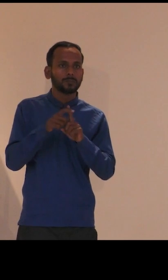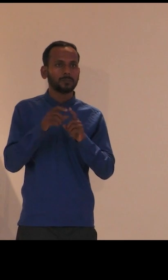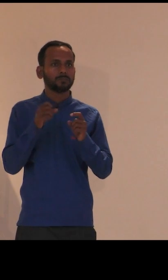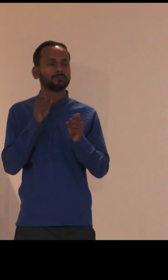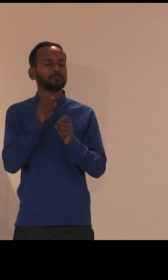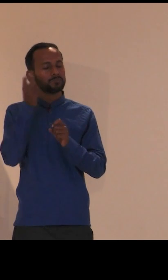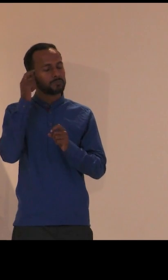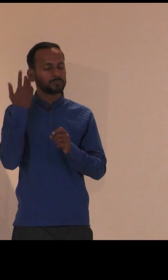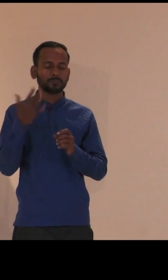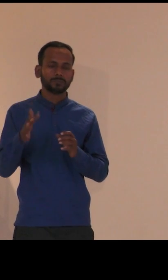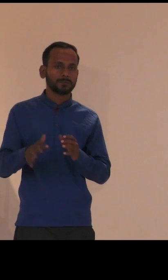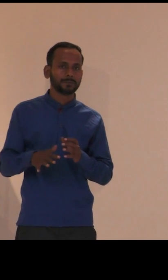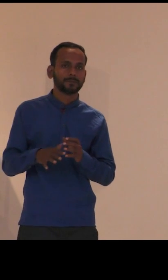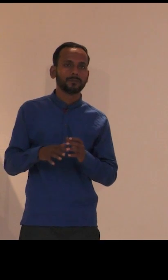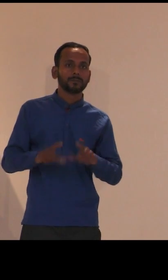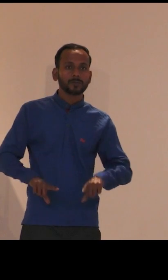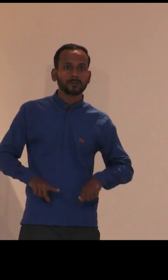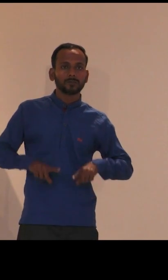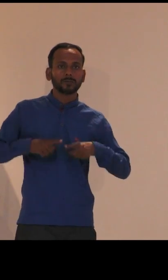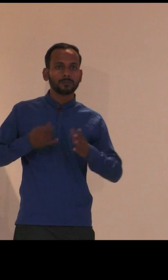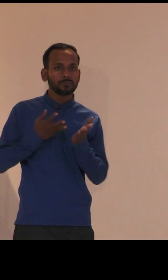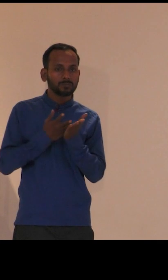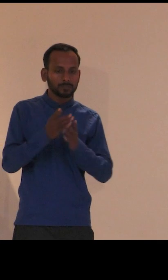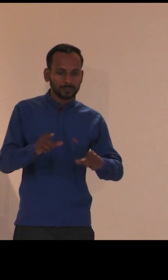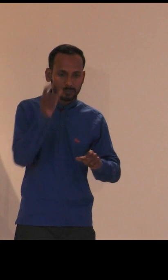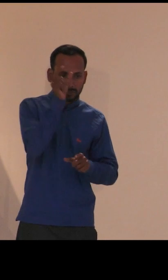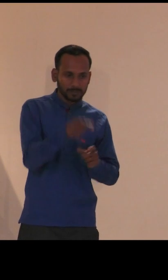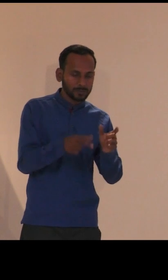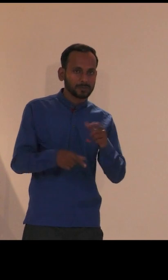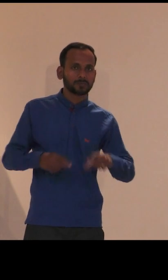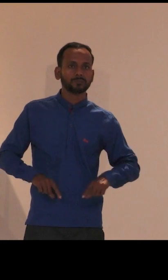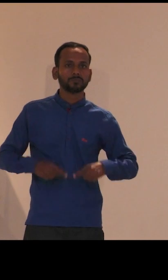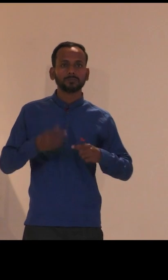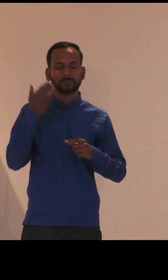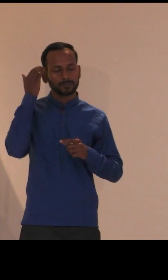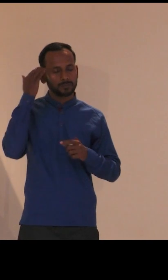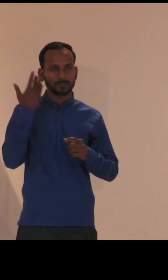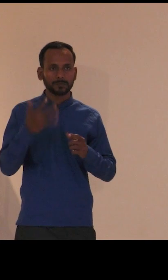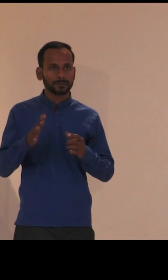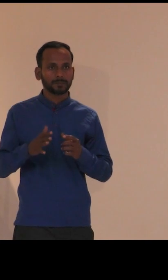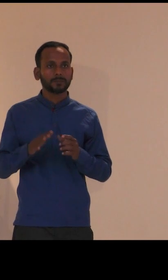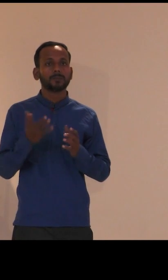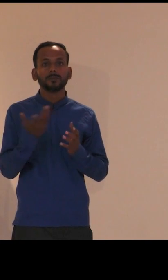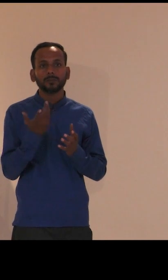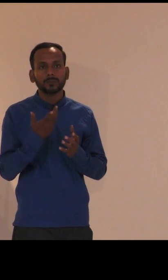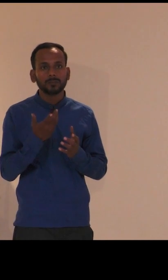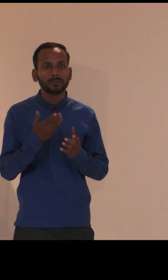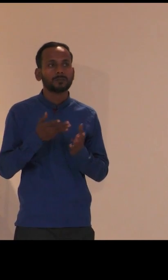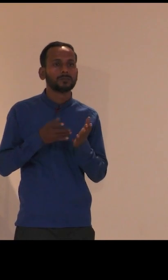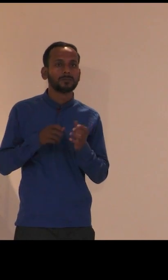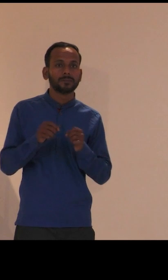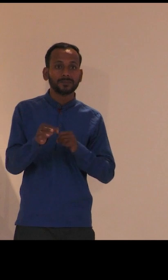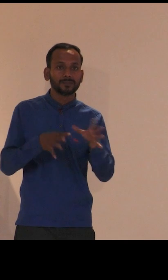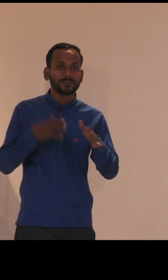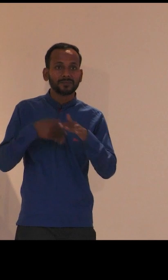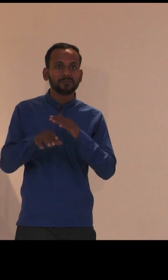no idea about what their life was like before they came to the city. So this project sort of helped them to